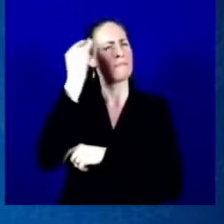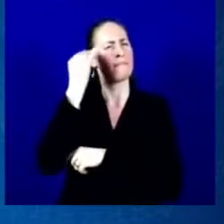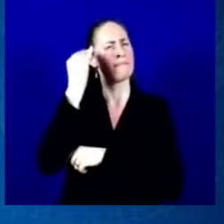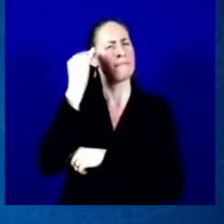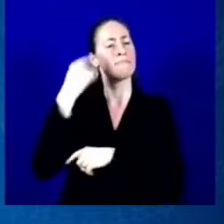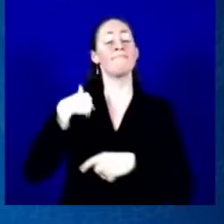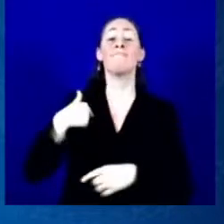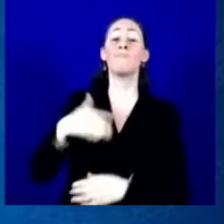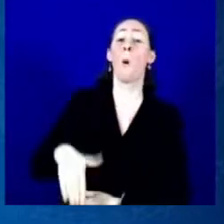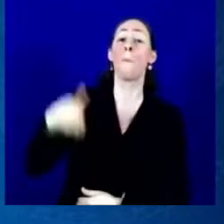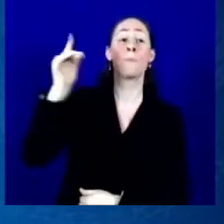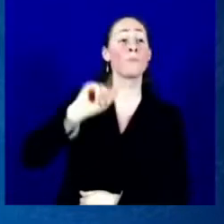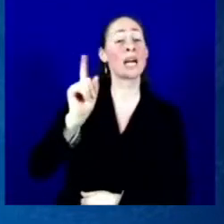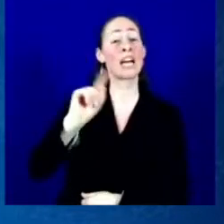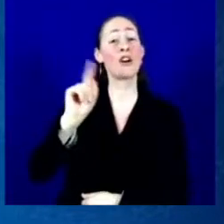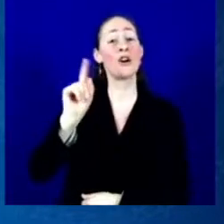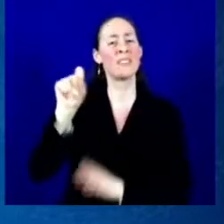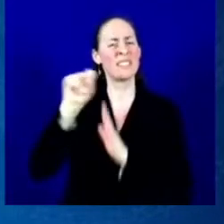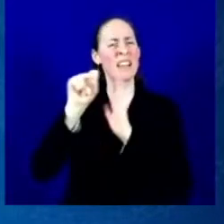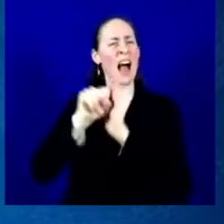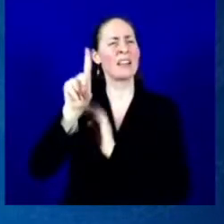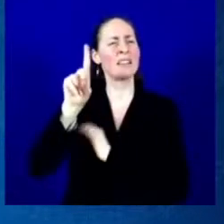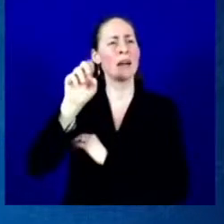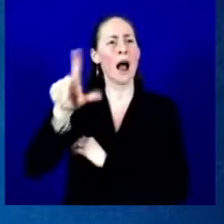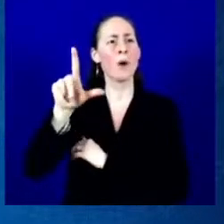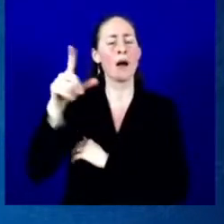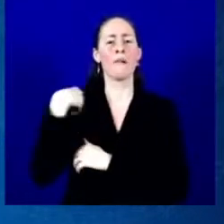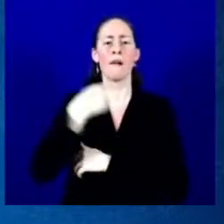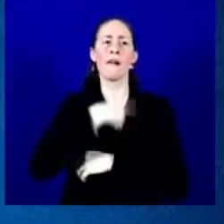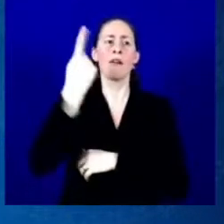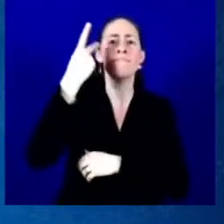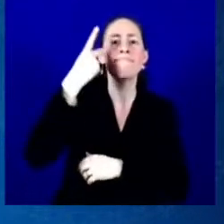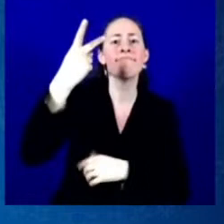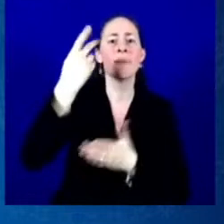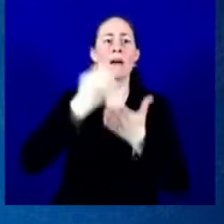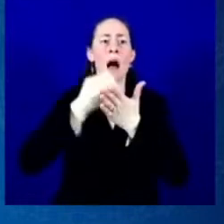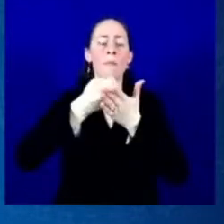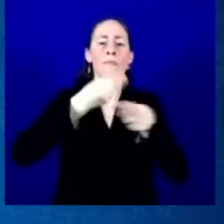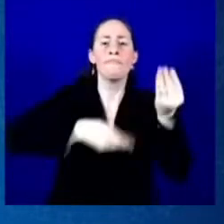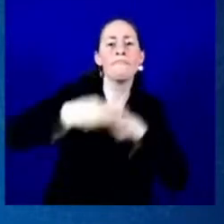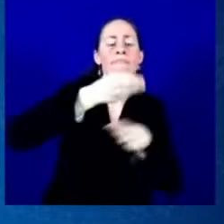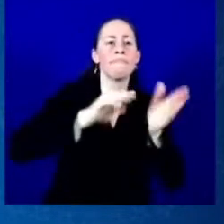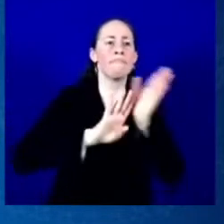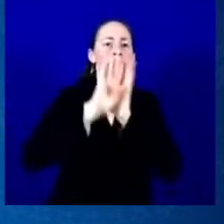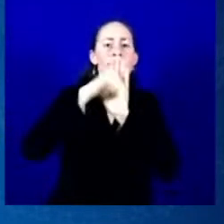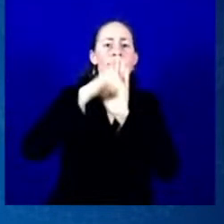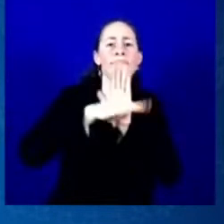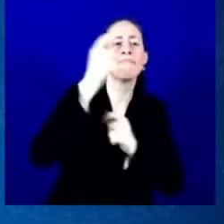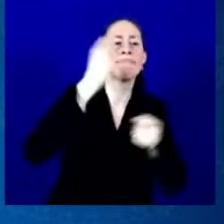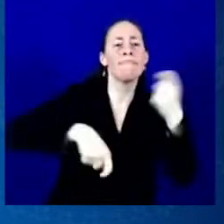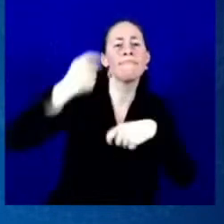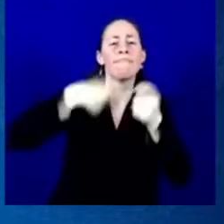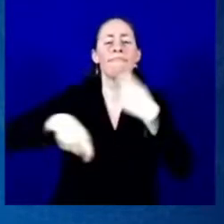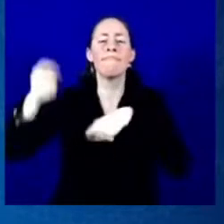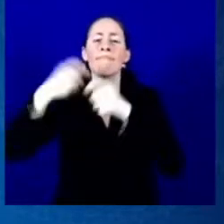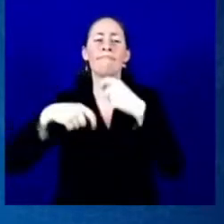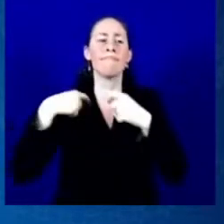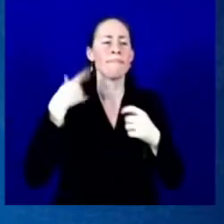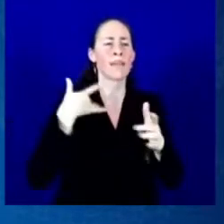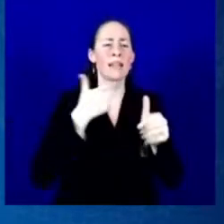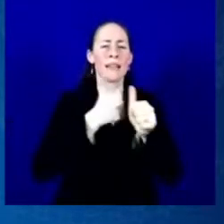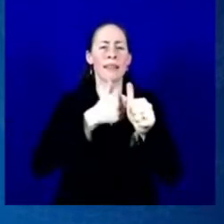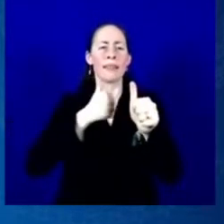so rapidly changing. It's frightening. I want to speak directly to you, because you think about it.